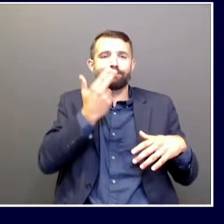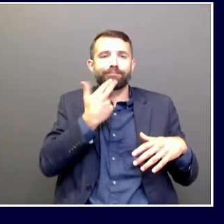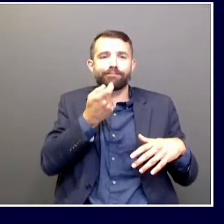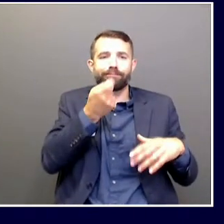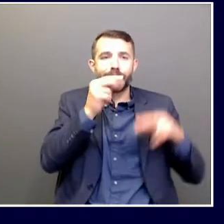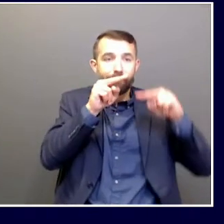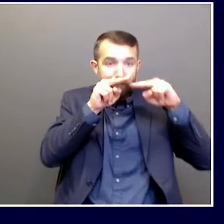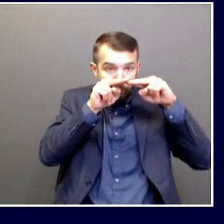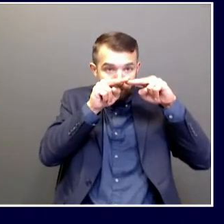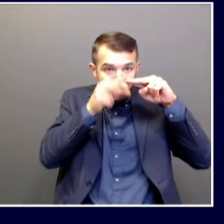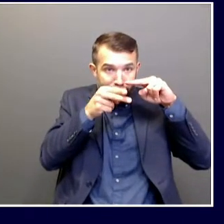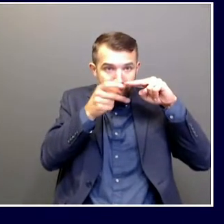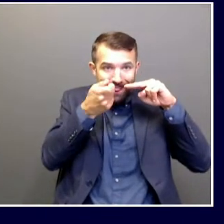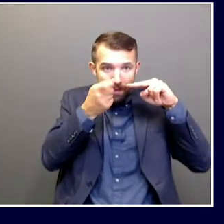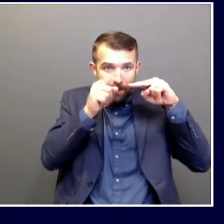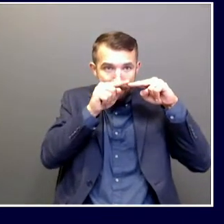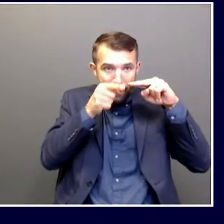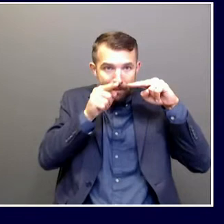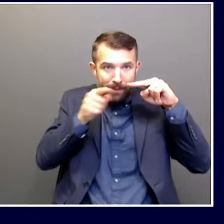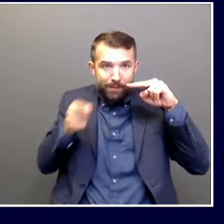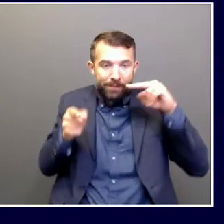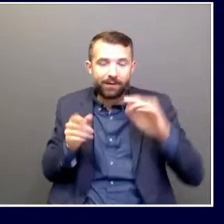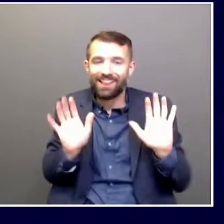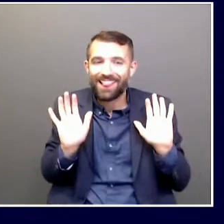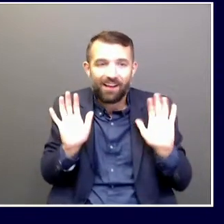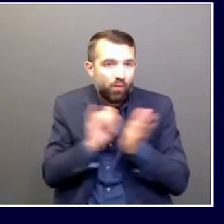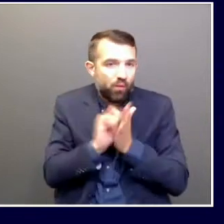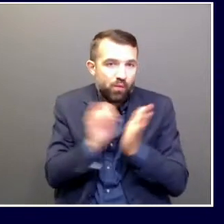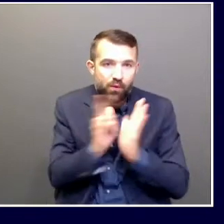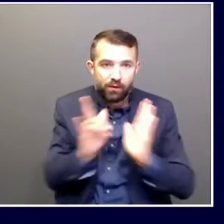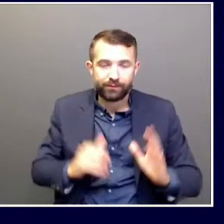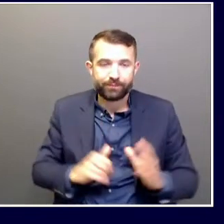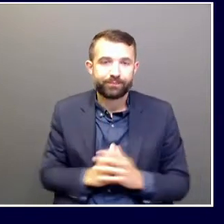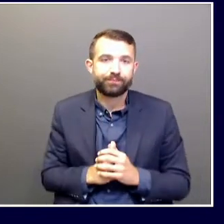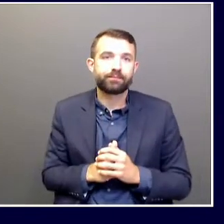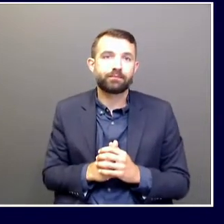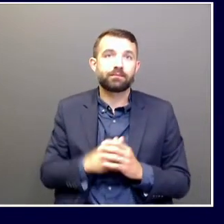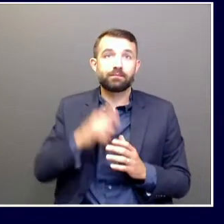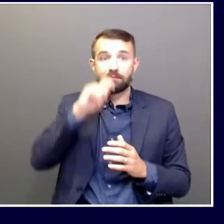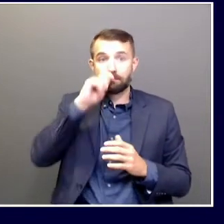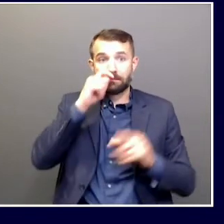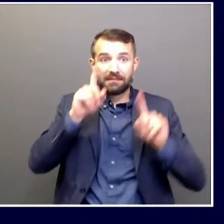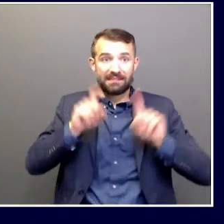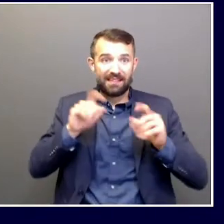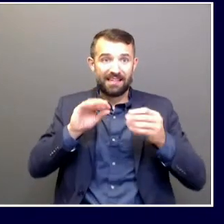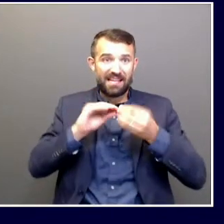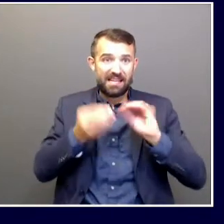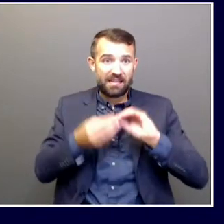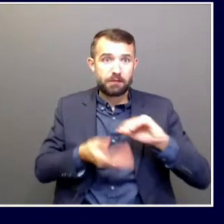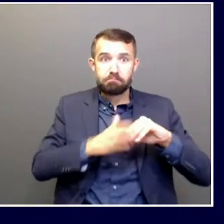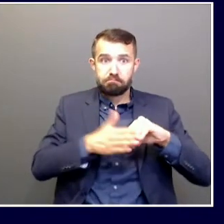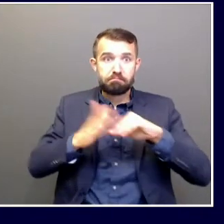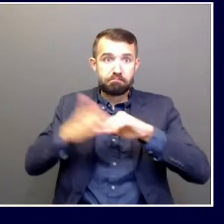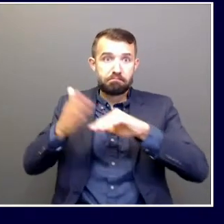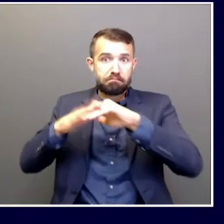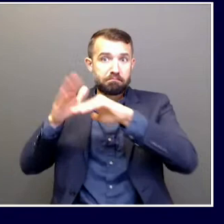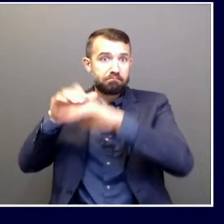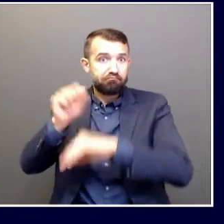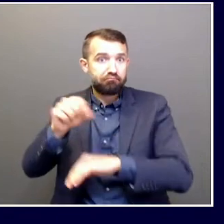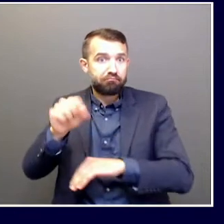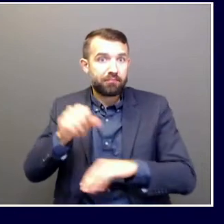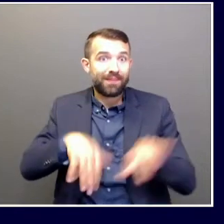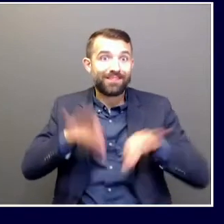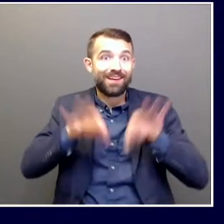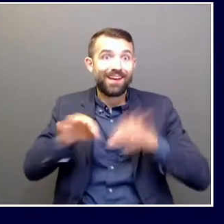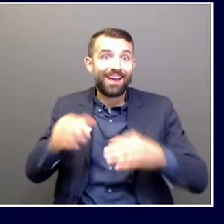particular question, this is not artifice because of a particular lab that had 3 weeks of data that it just dumped on us. That